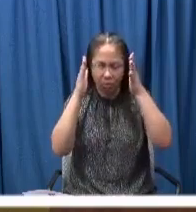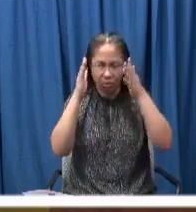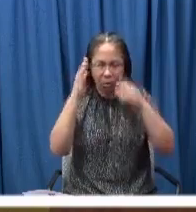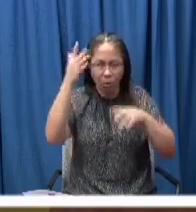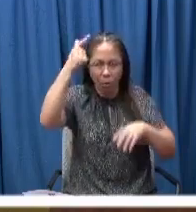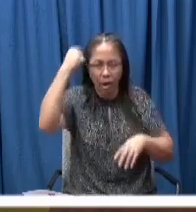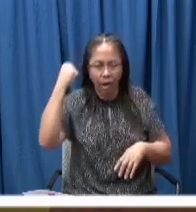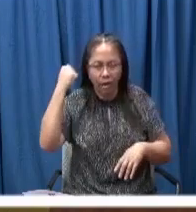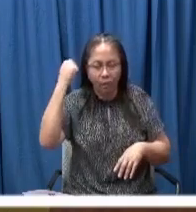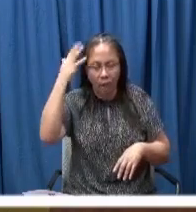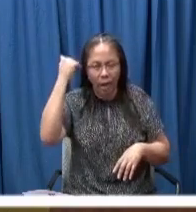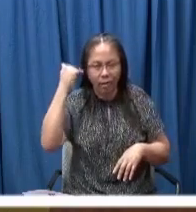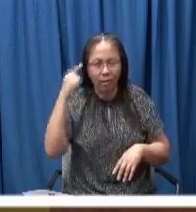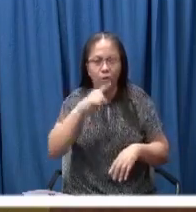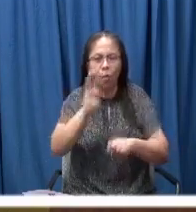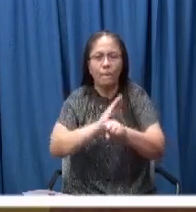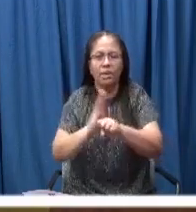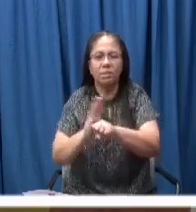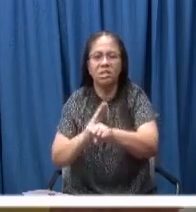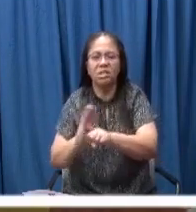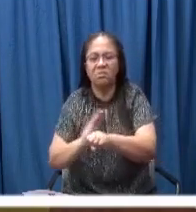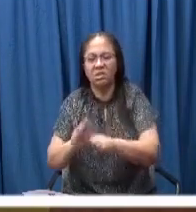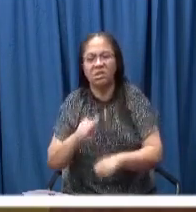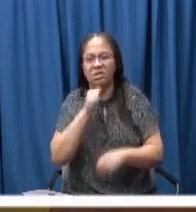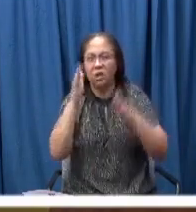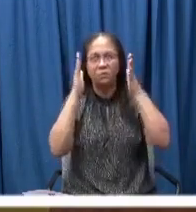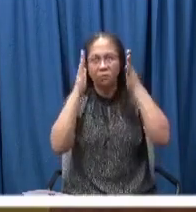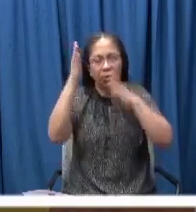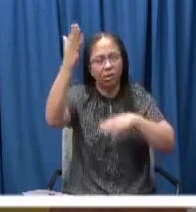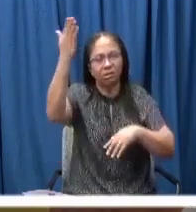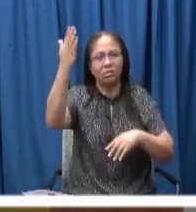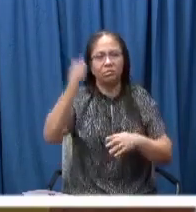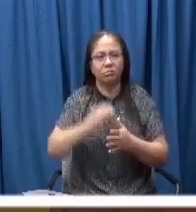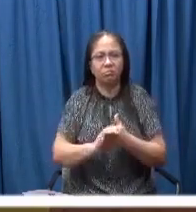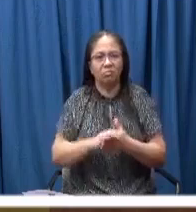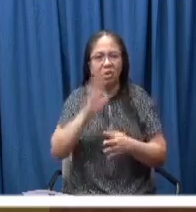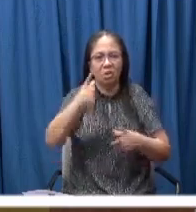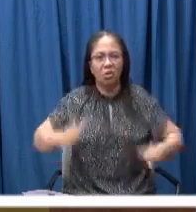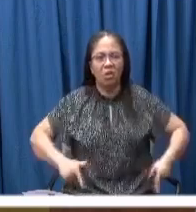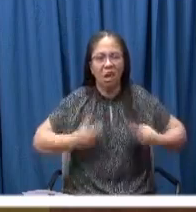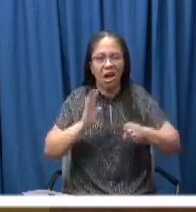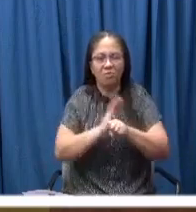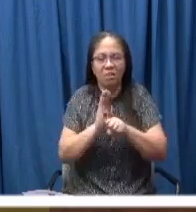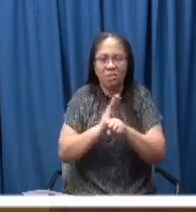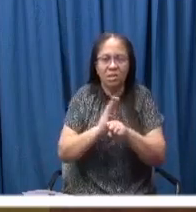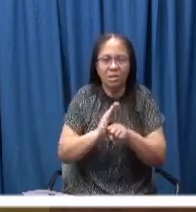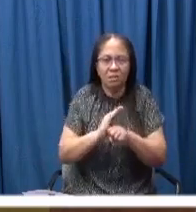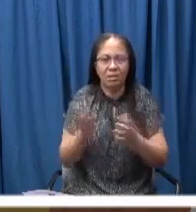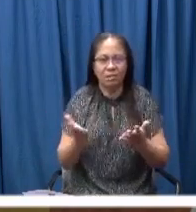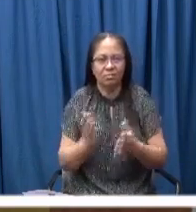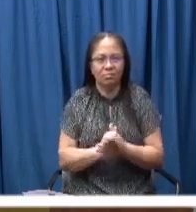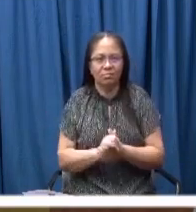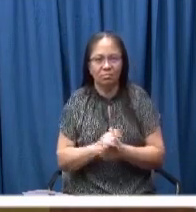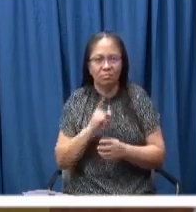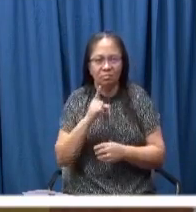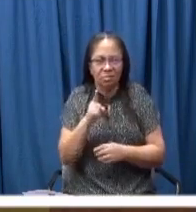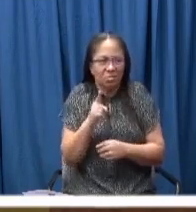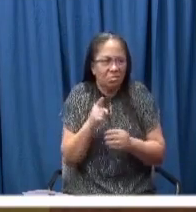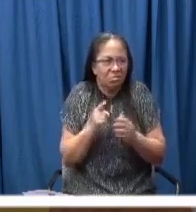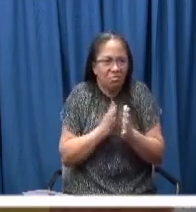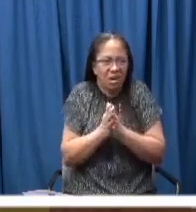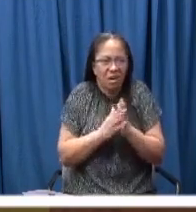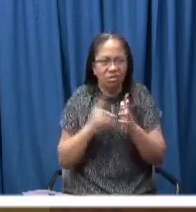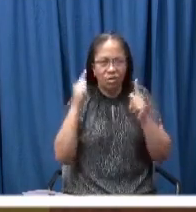busy. Something that you're not hearing because your life has been too filled. Something that you're not hearing because you've been too anxious and